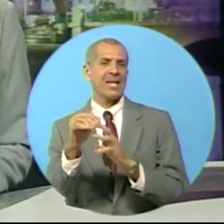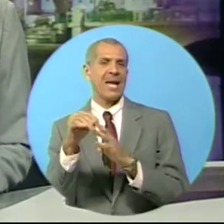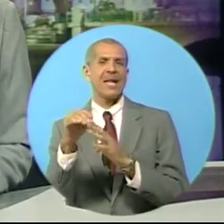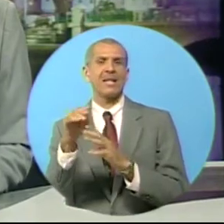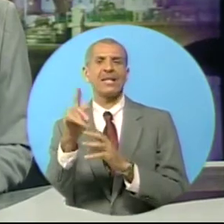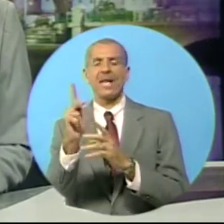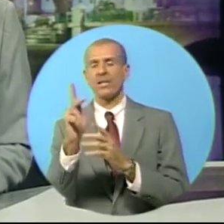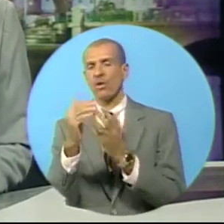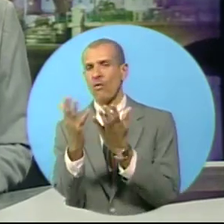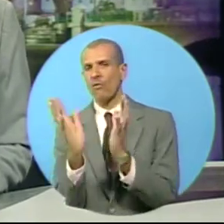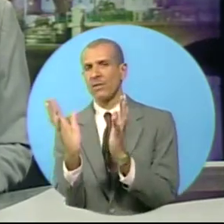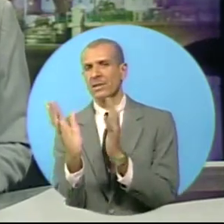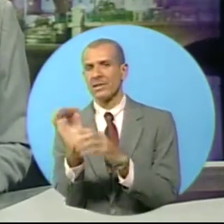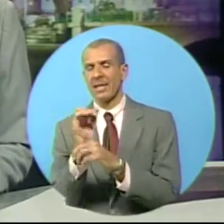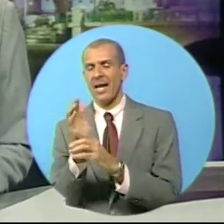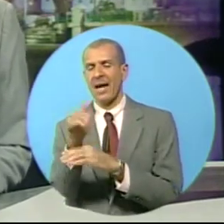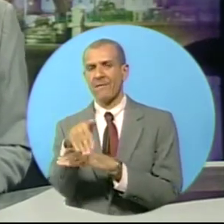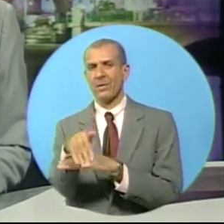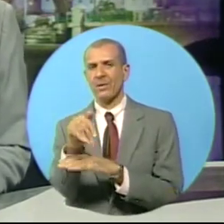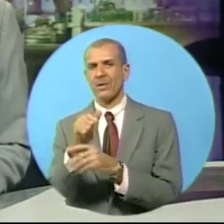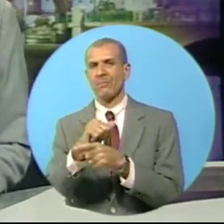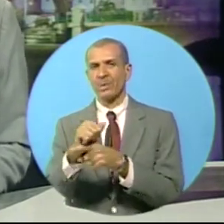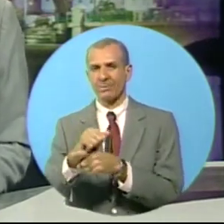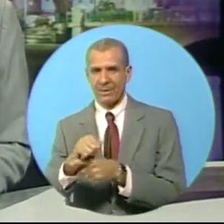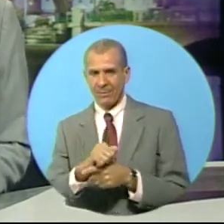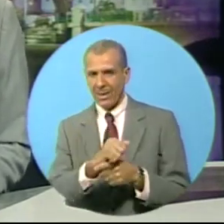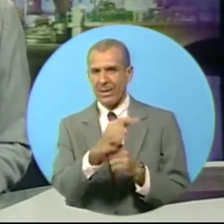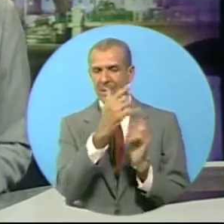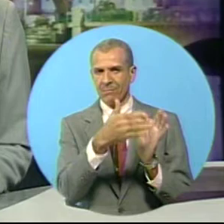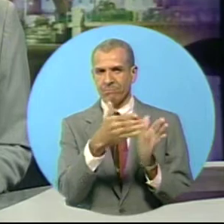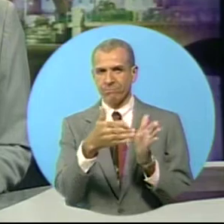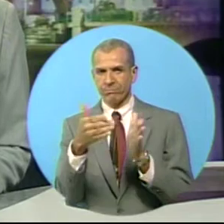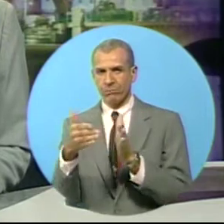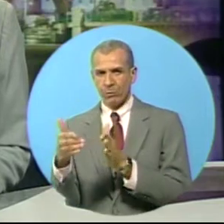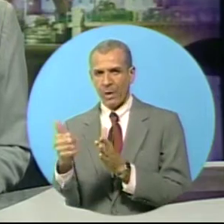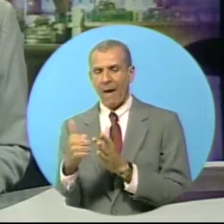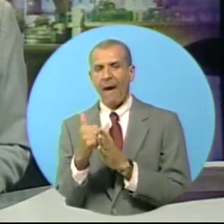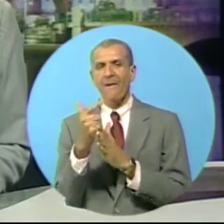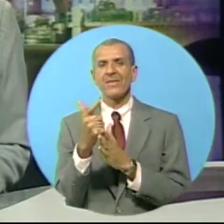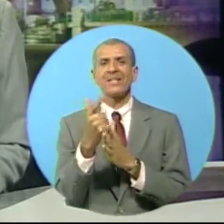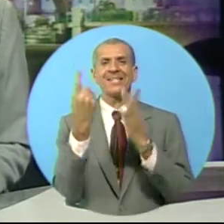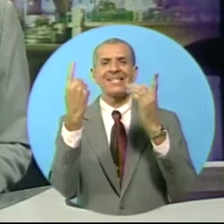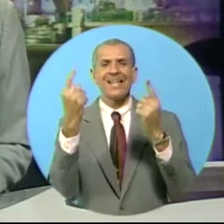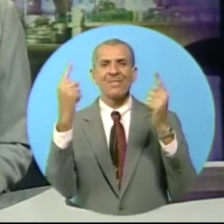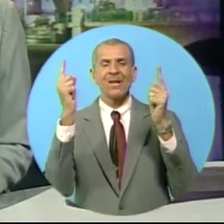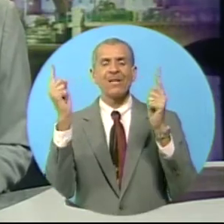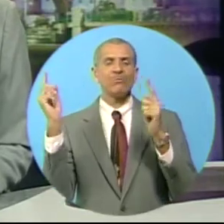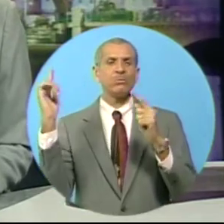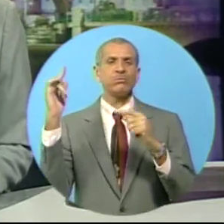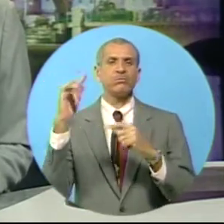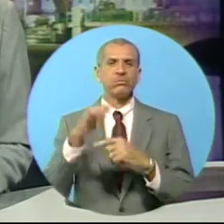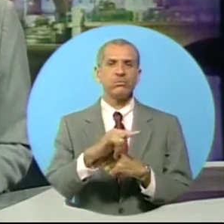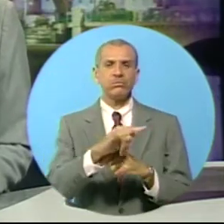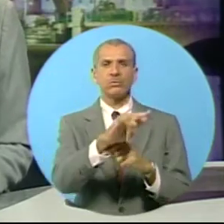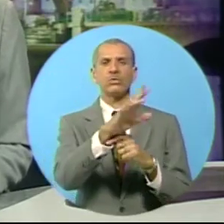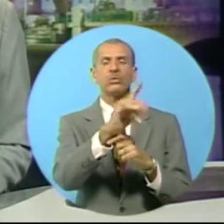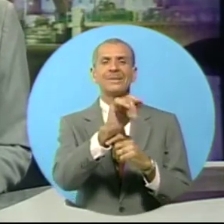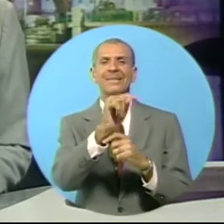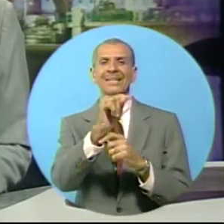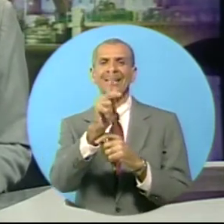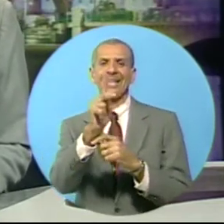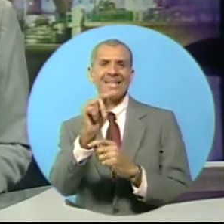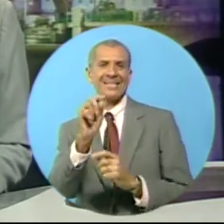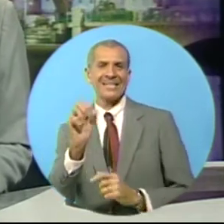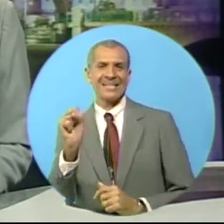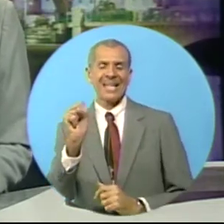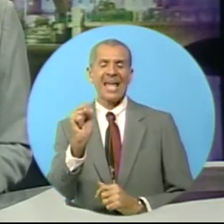after the Pride's practice session, putting in some last-minute preparations after a successful trip in St. Kitts. Coach Gus Logie